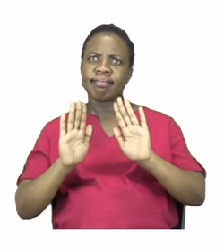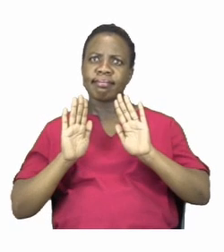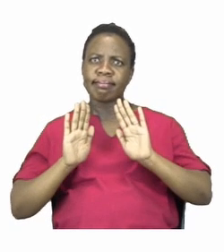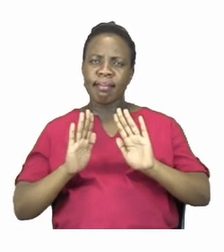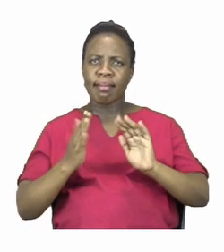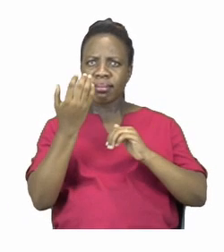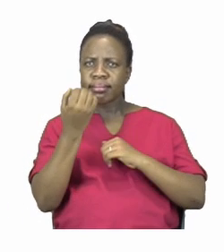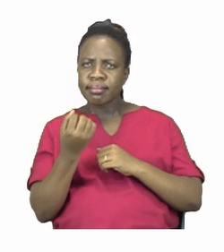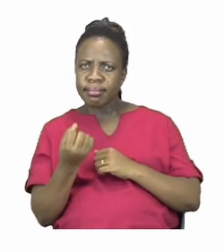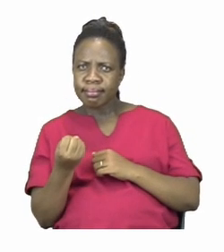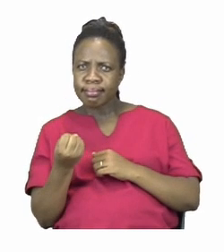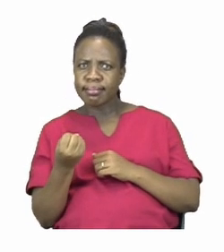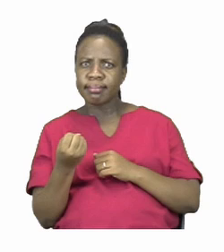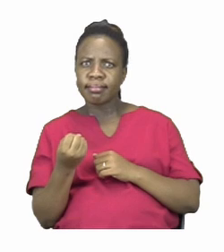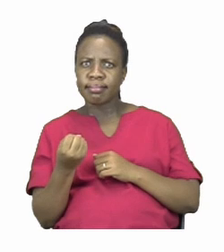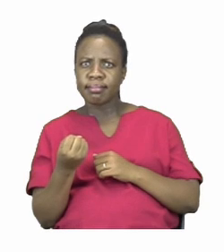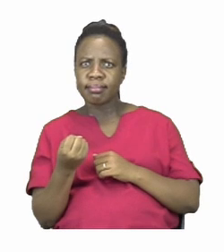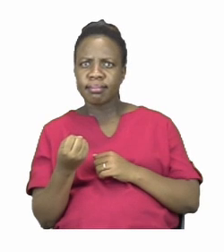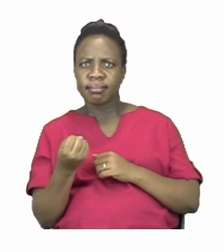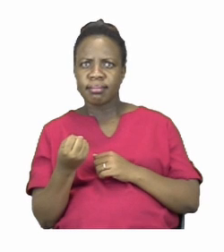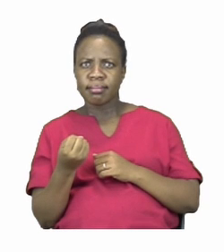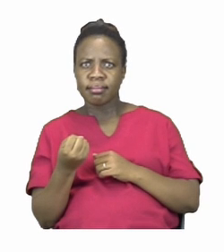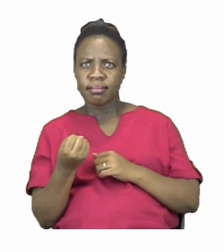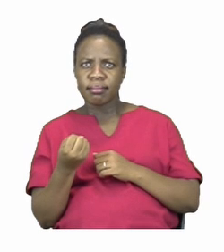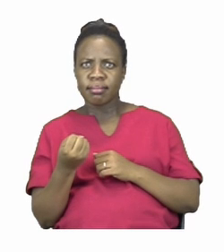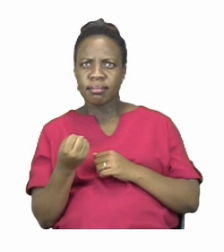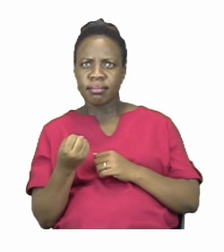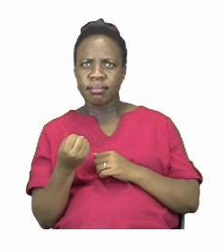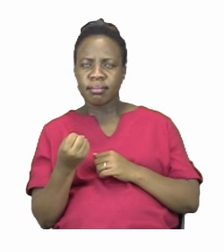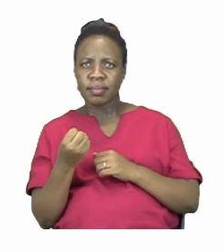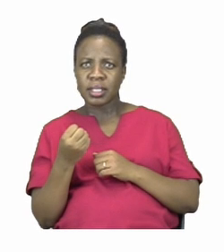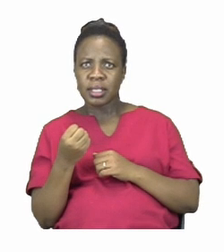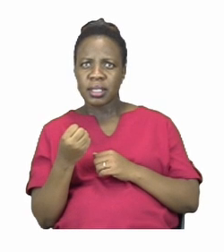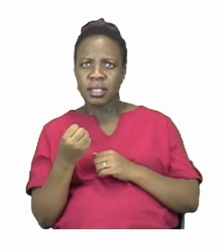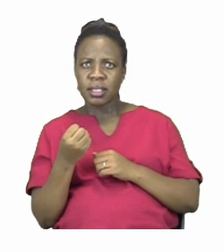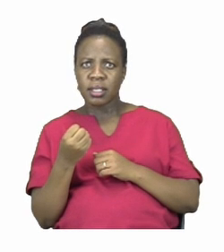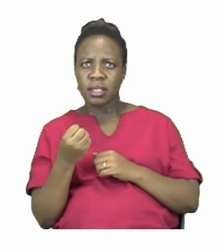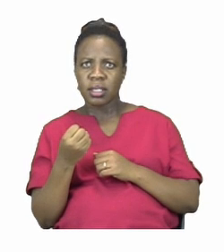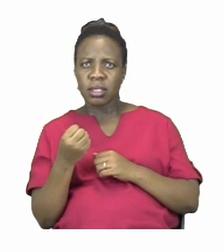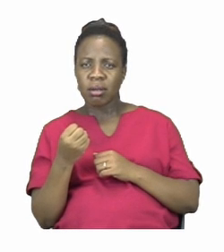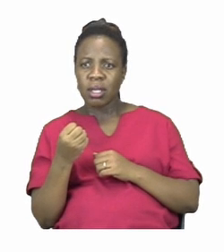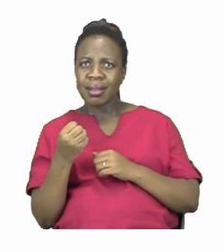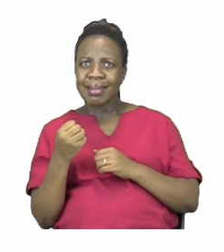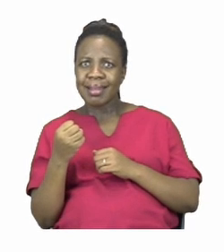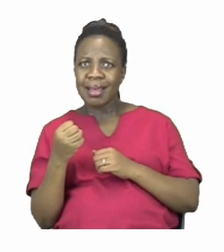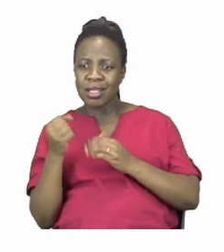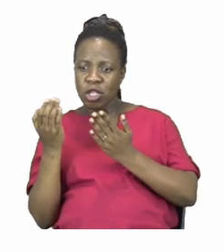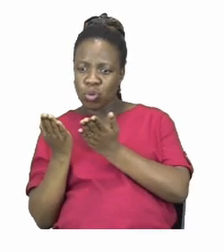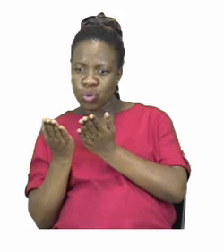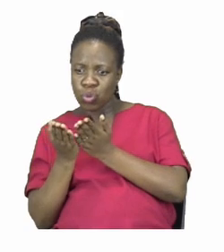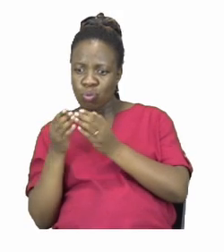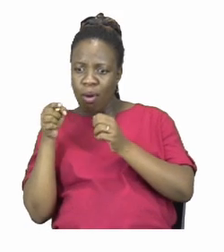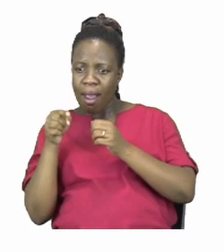right. Now, on the opposite side of the street, you also have the supermarket. Can